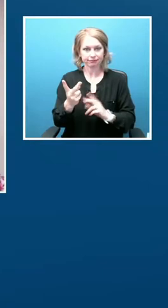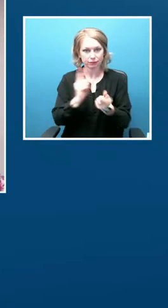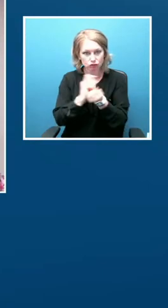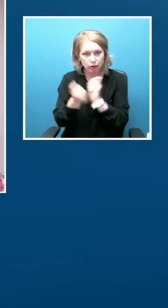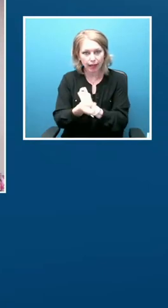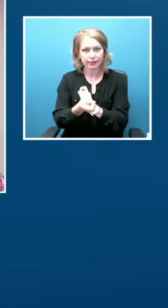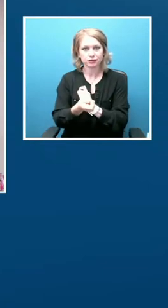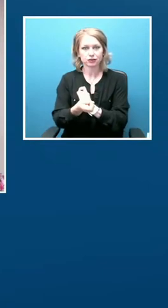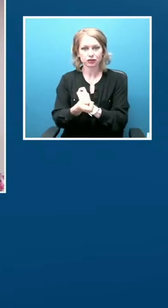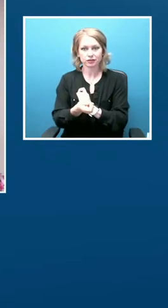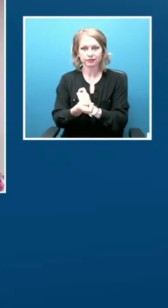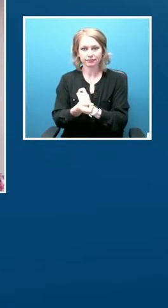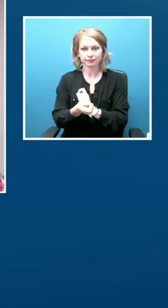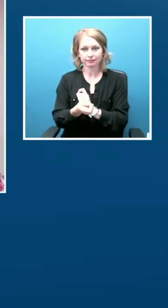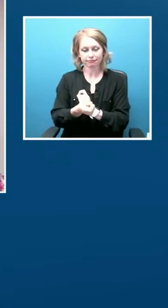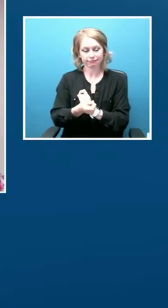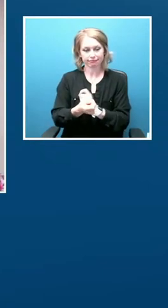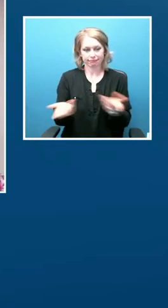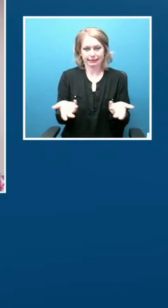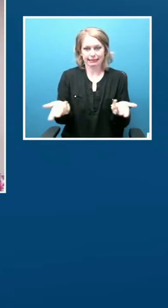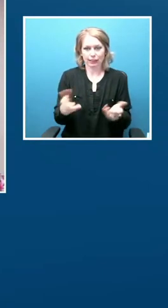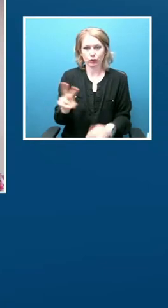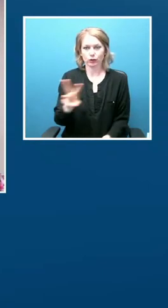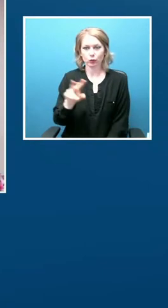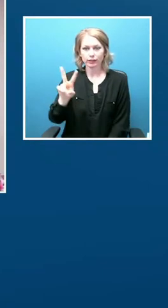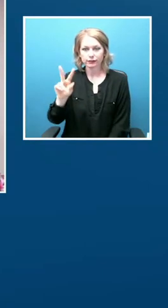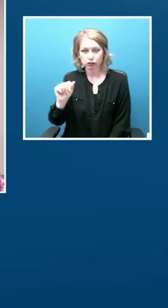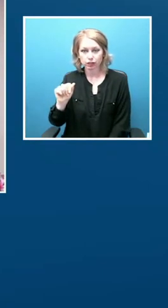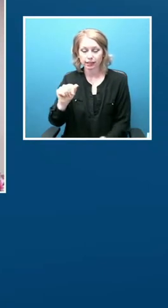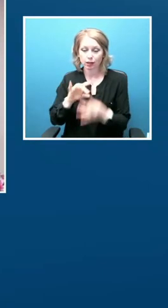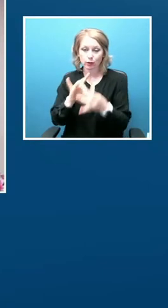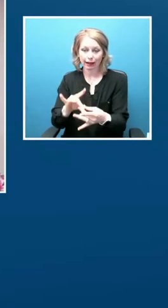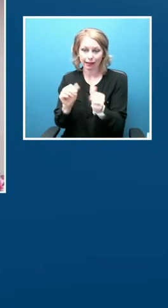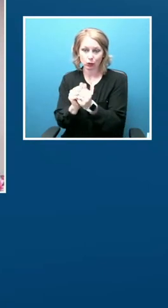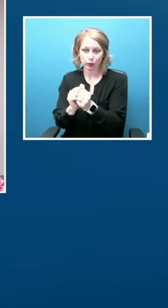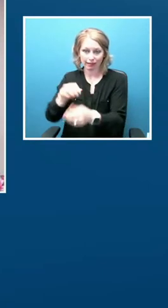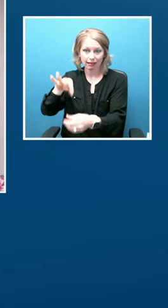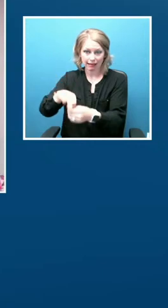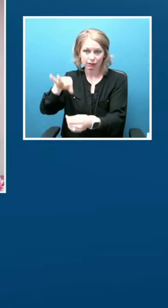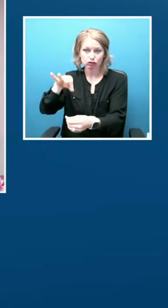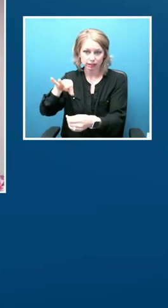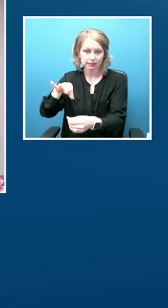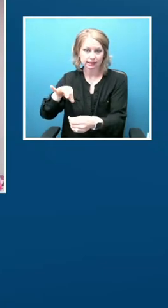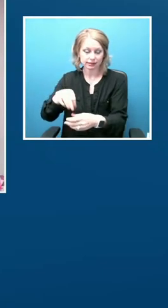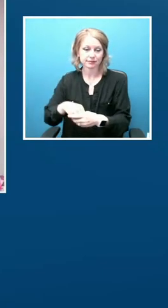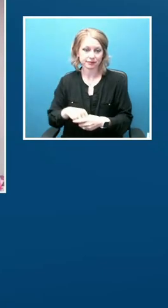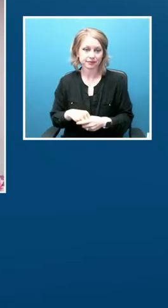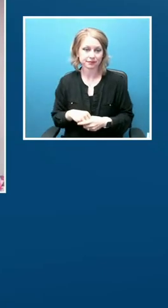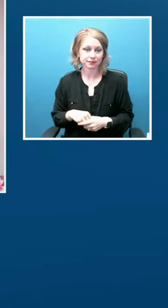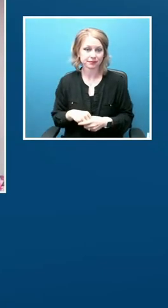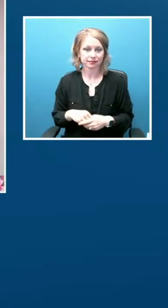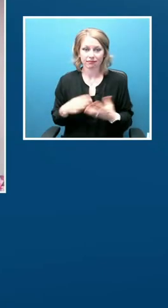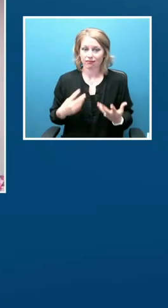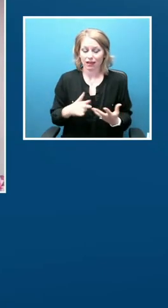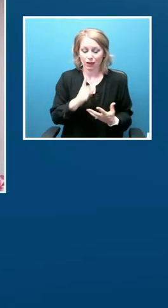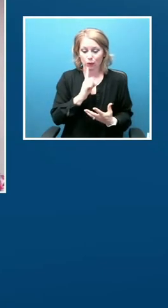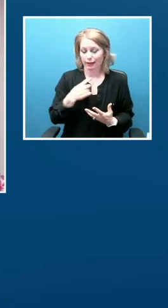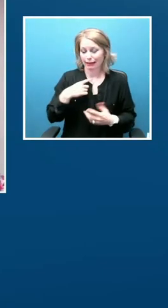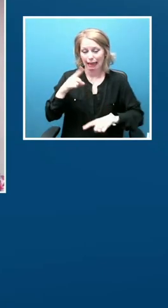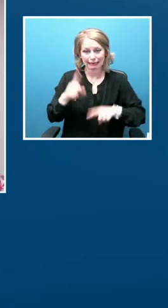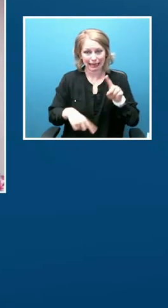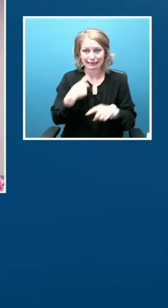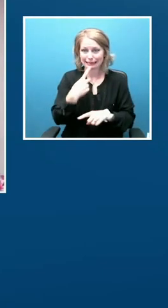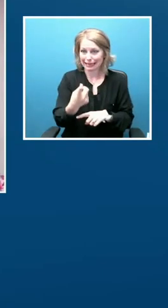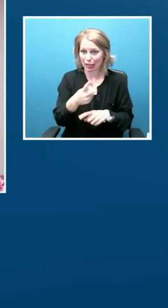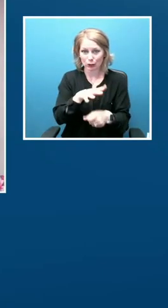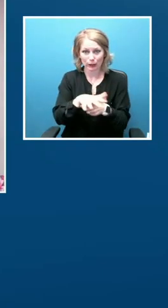Virginia as far as our elections. You know, it's just, I cannot tell you enough of the